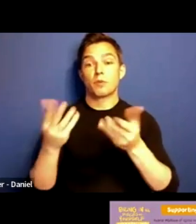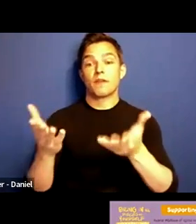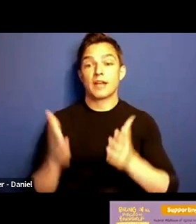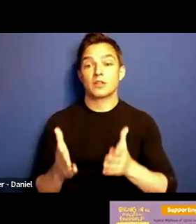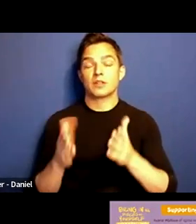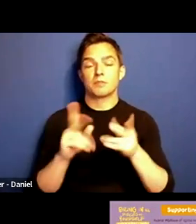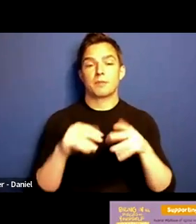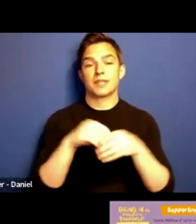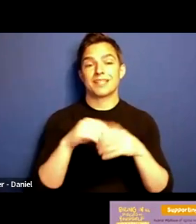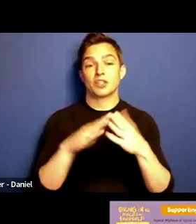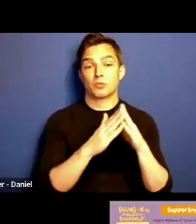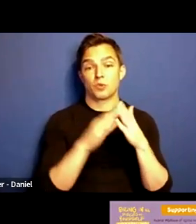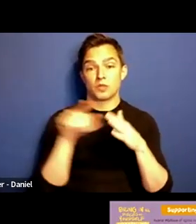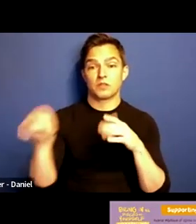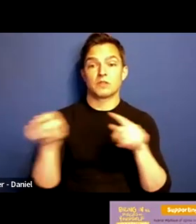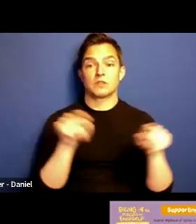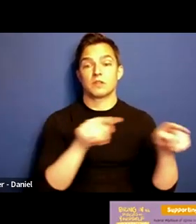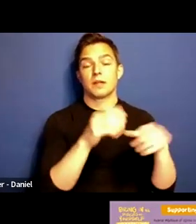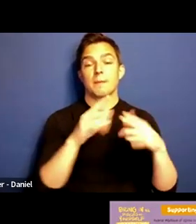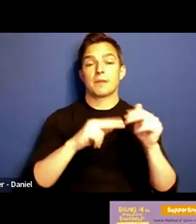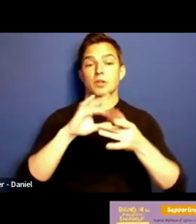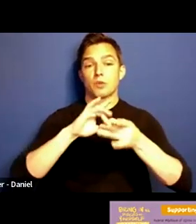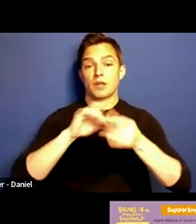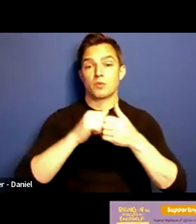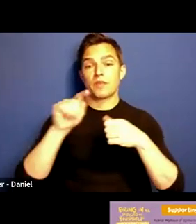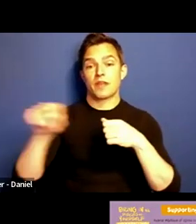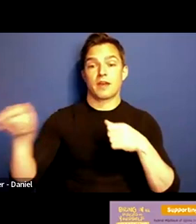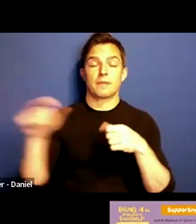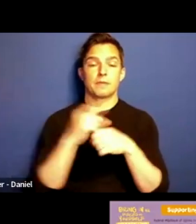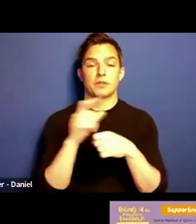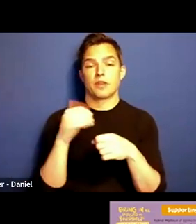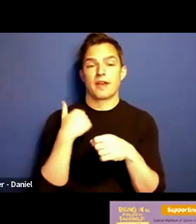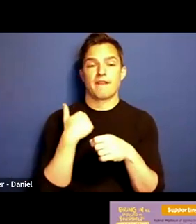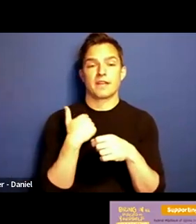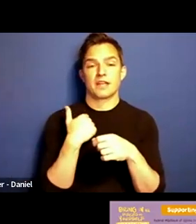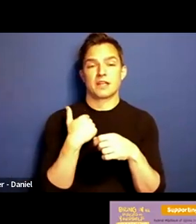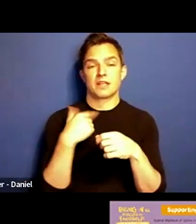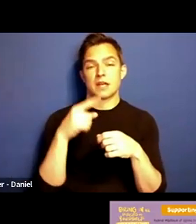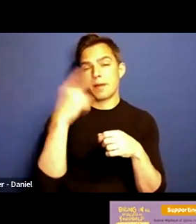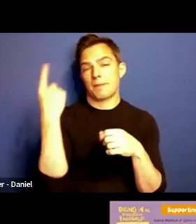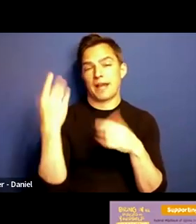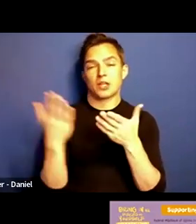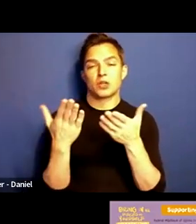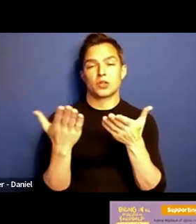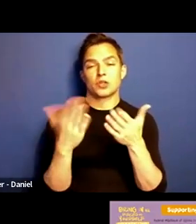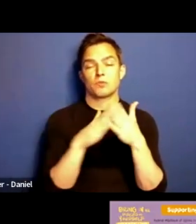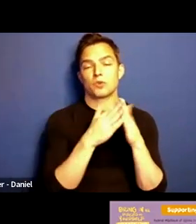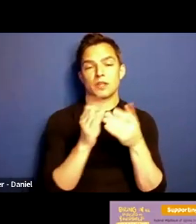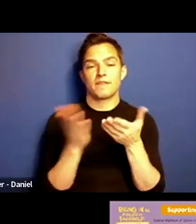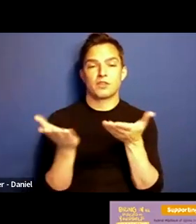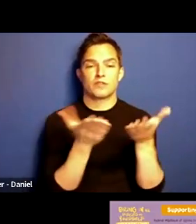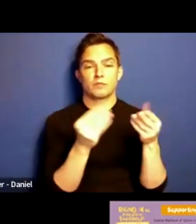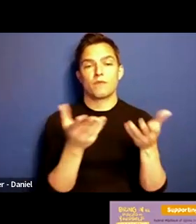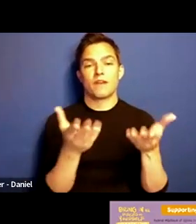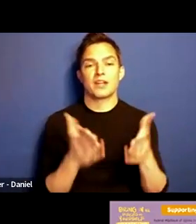the community who do different things and making a relationship with them. So we have like a kind of united Black community of service providers within the